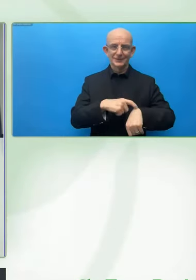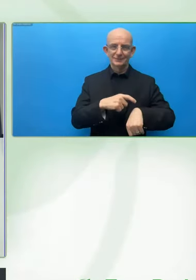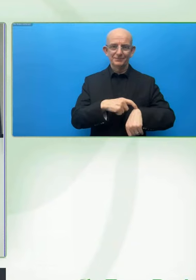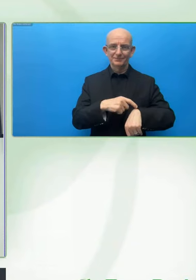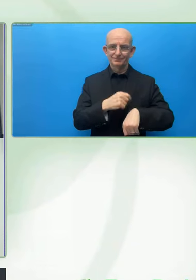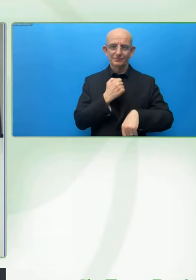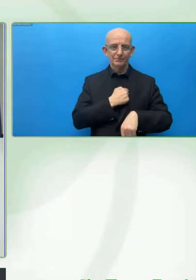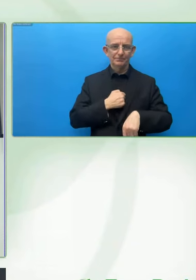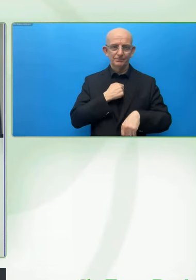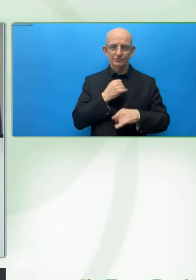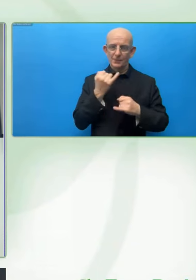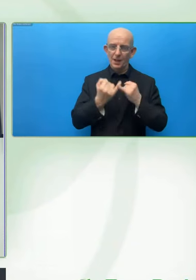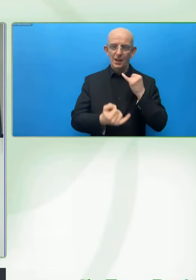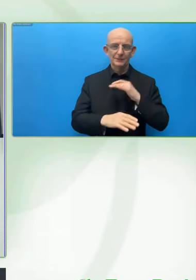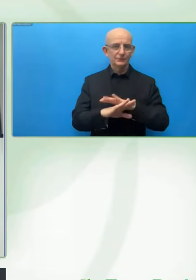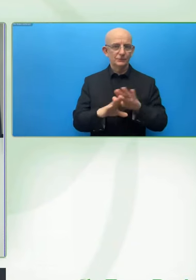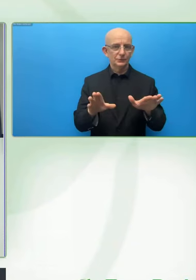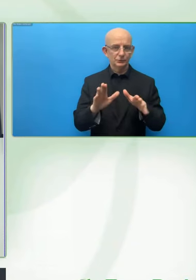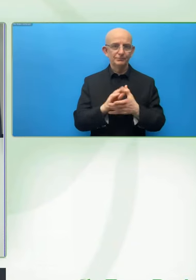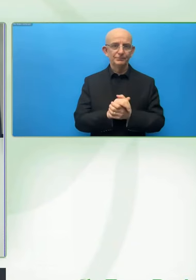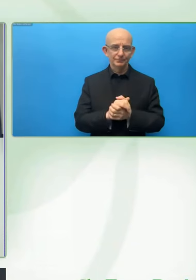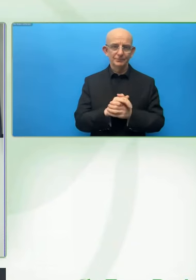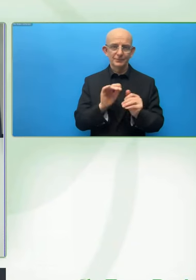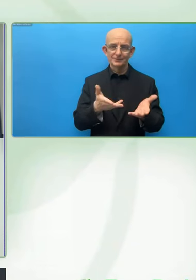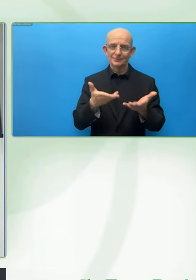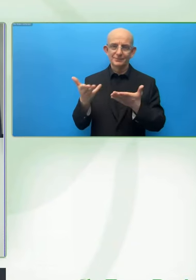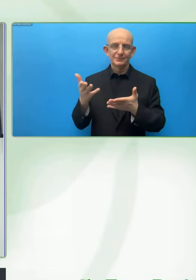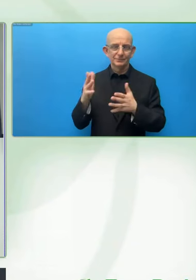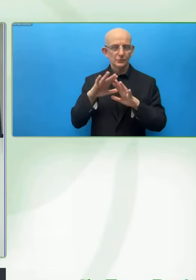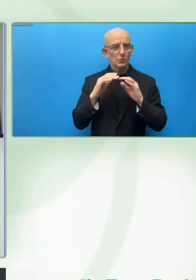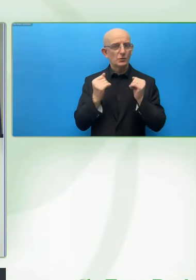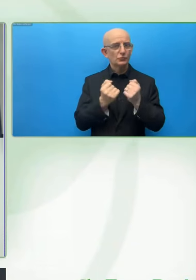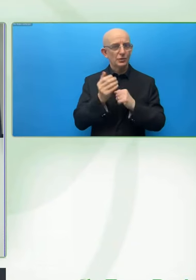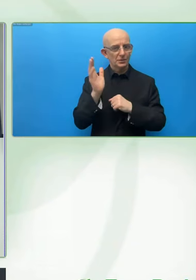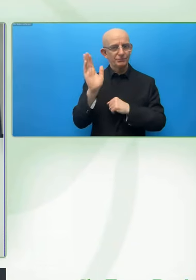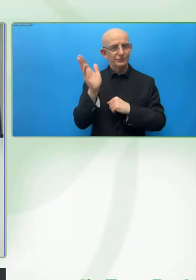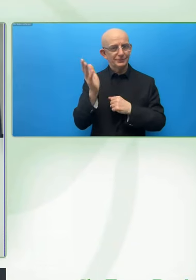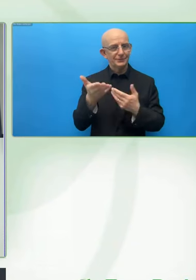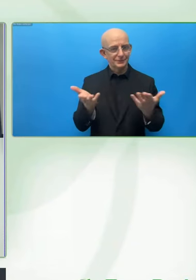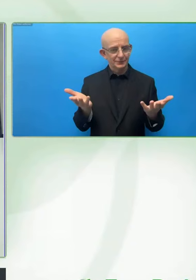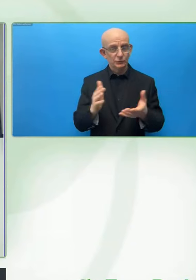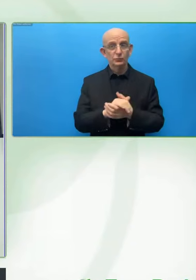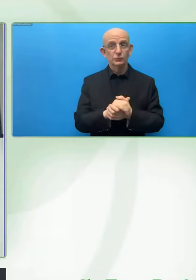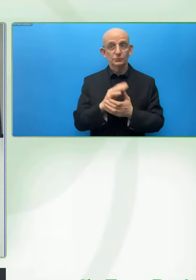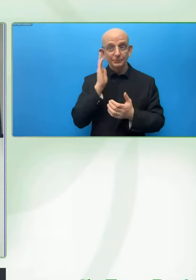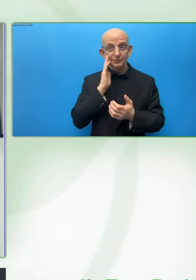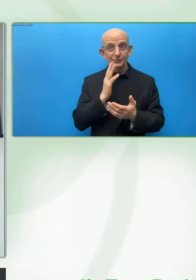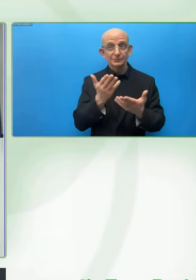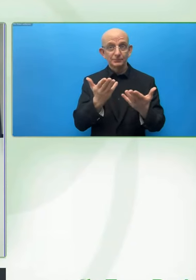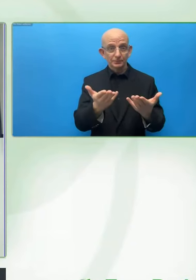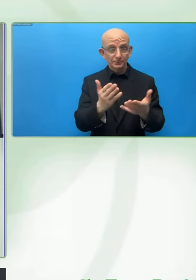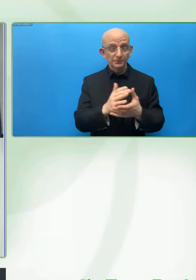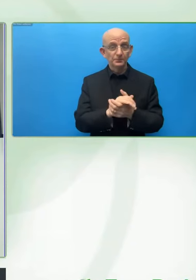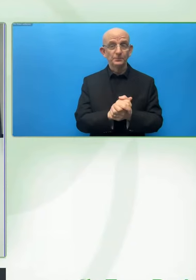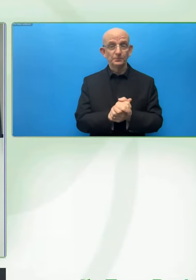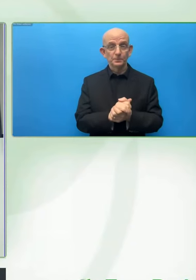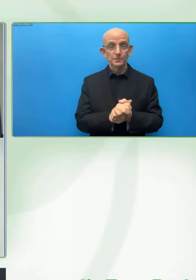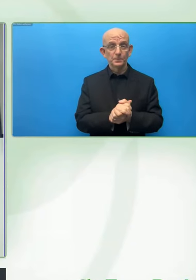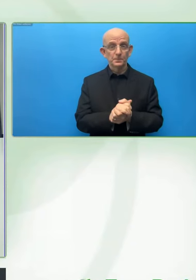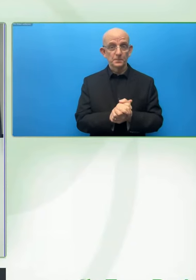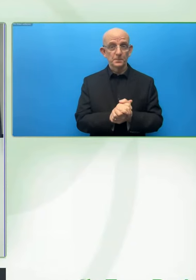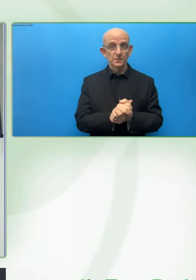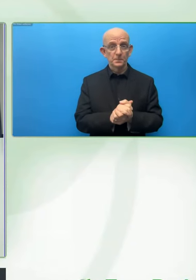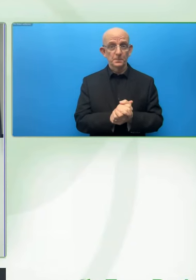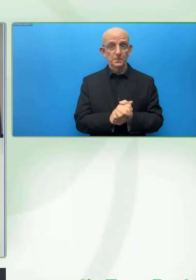Well, the essence of the European Disability Card is to facilitate free movement of persons with